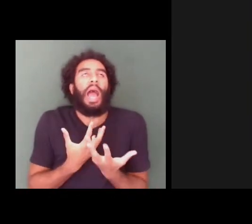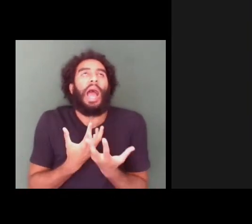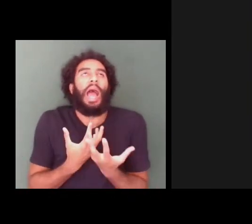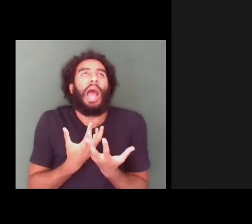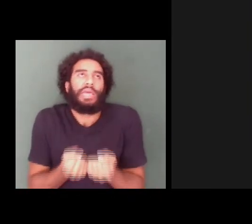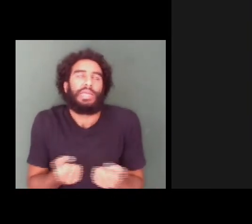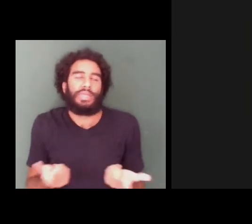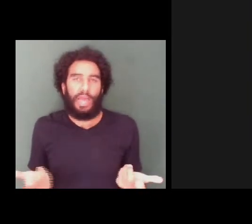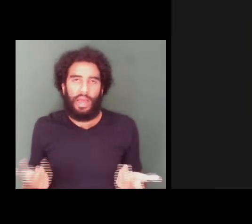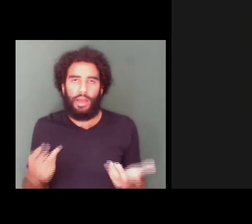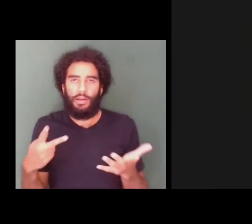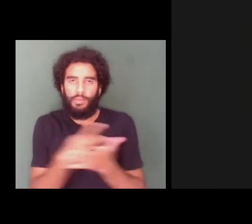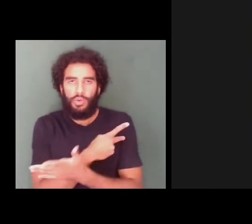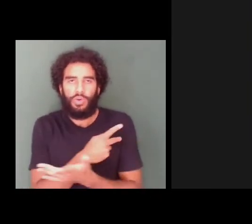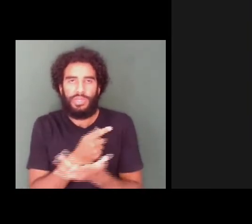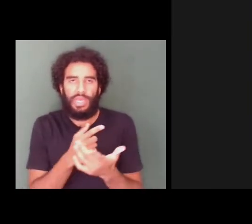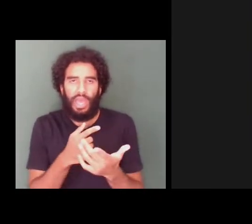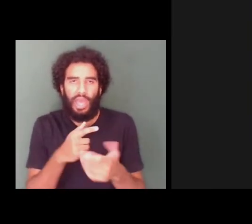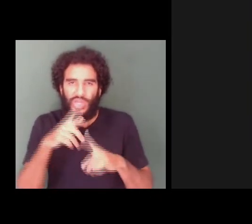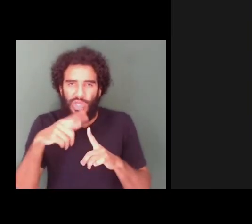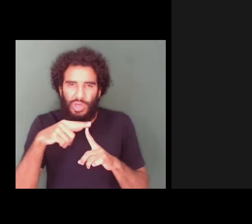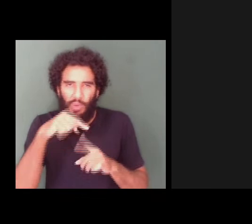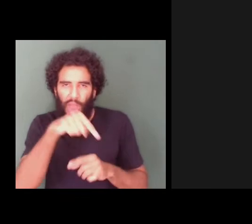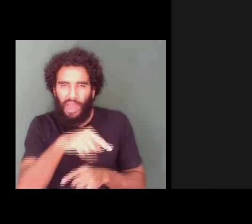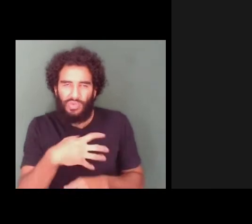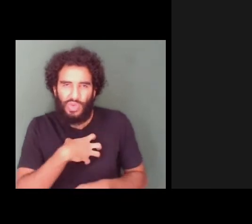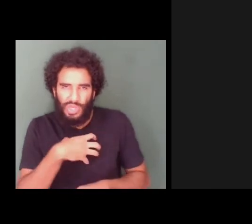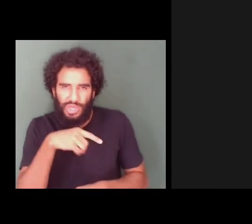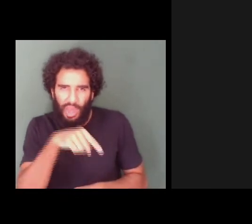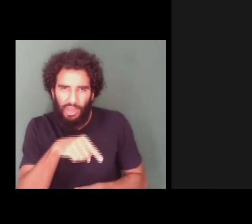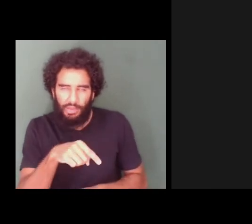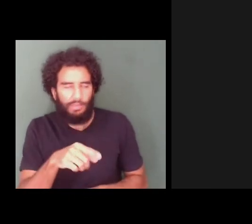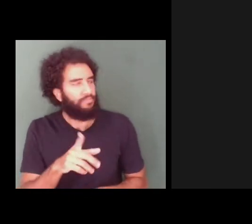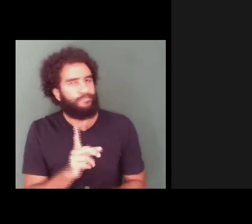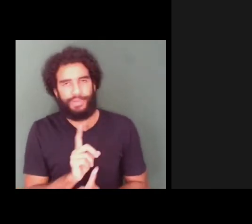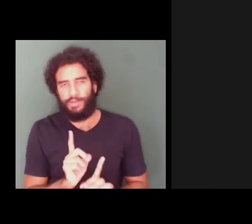can't allow this type of thing to happen with breastfeeding.